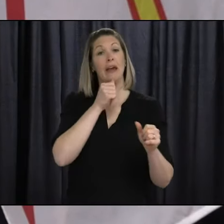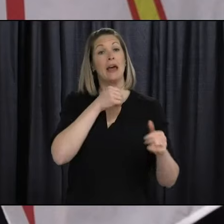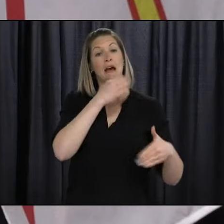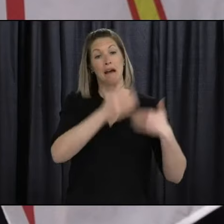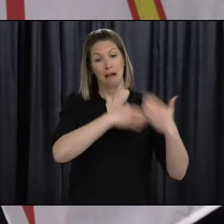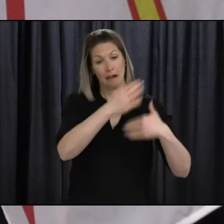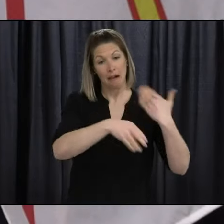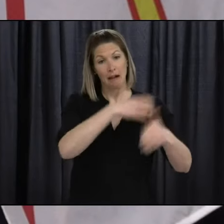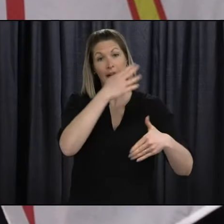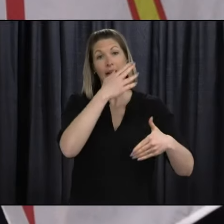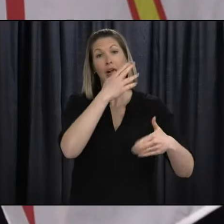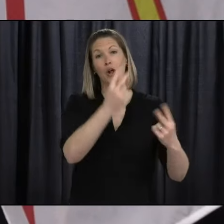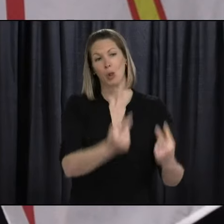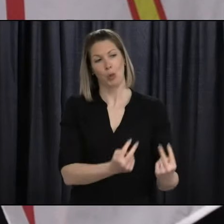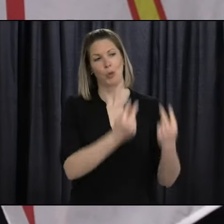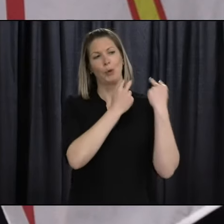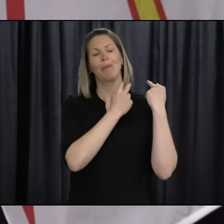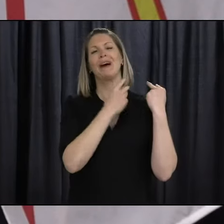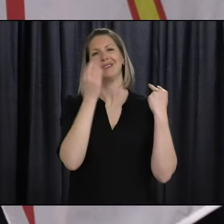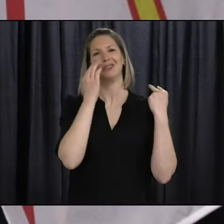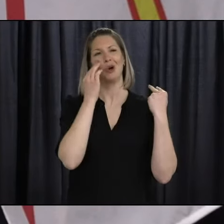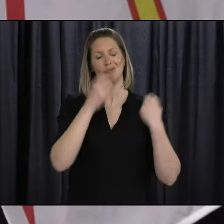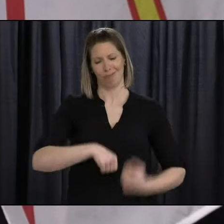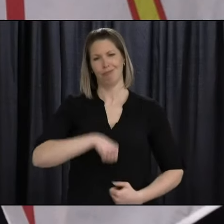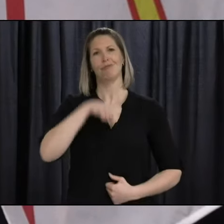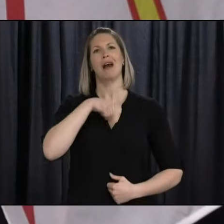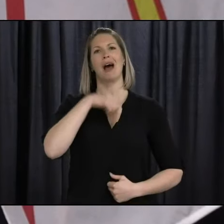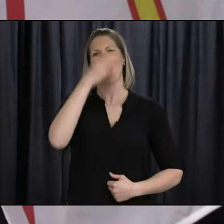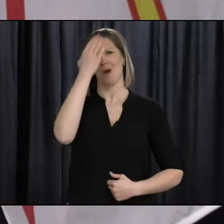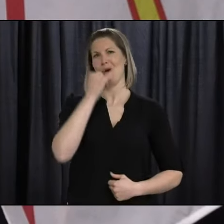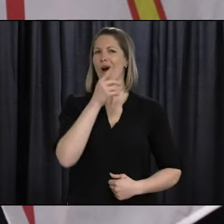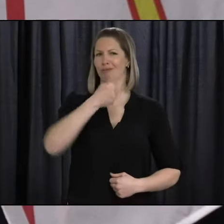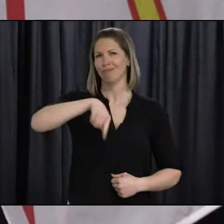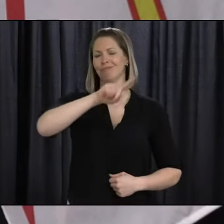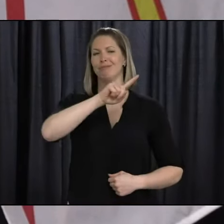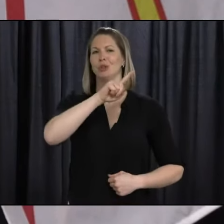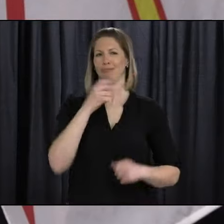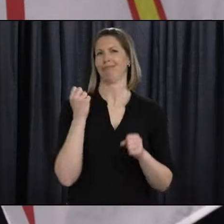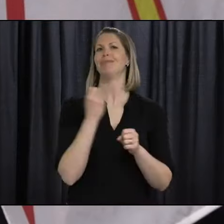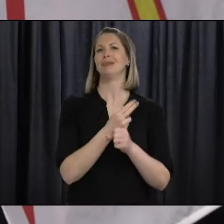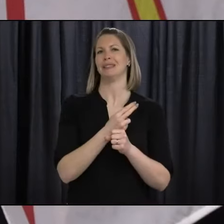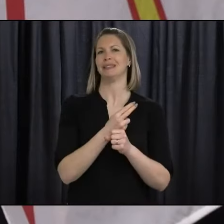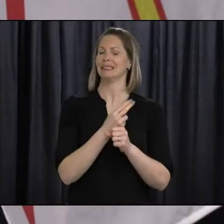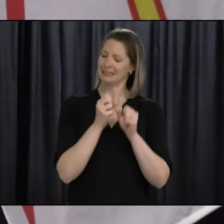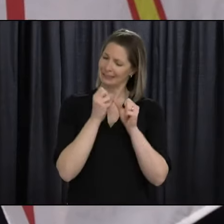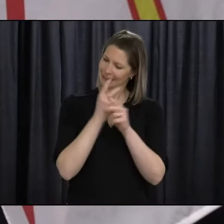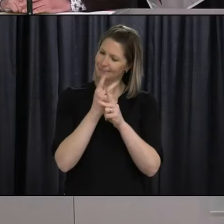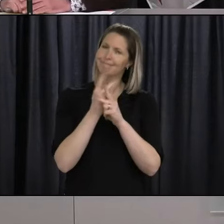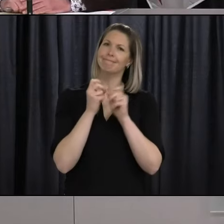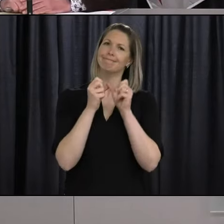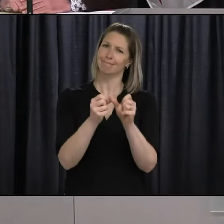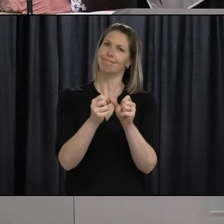through it together. We can do this. Hold fast, Newfoundland and Labrador. Thank you.